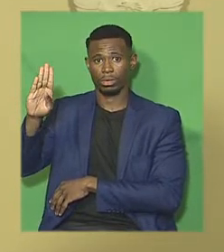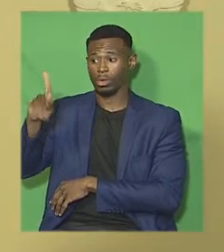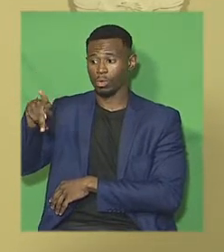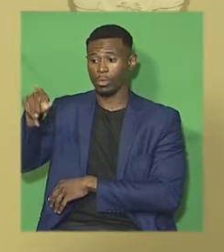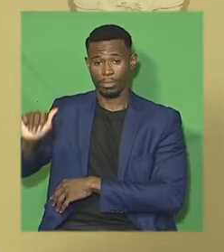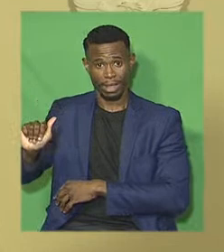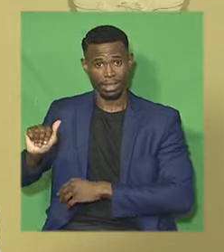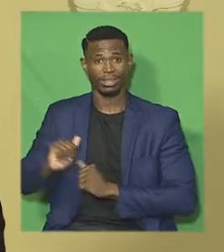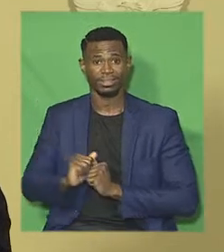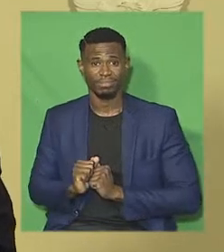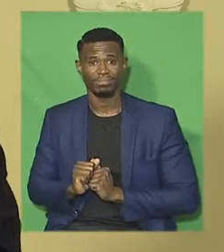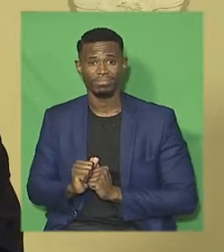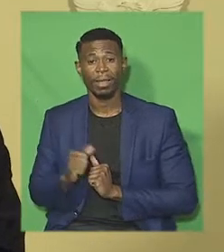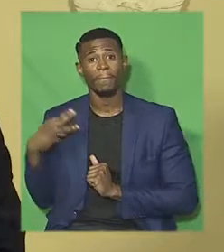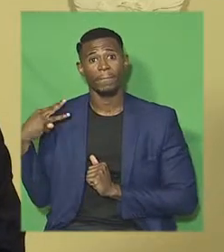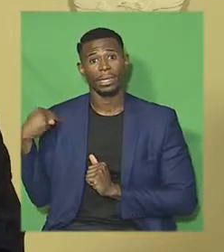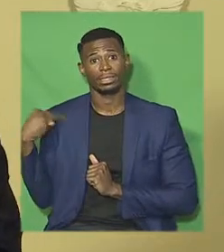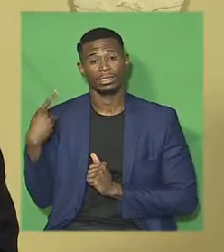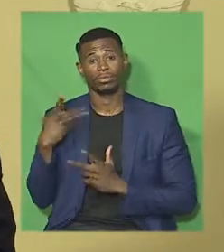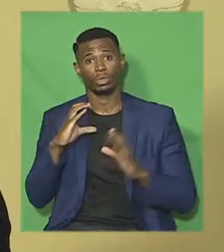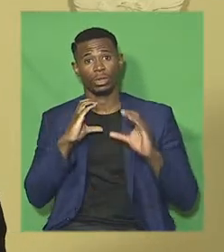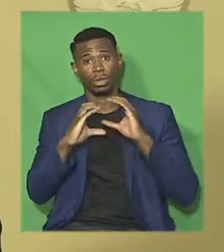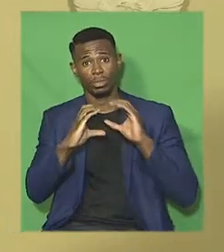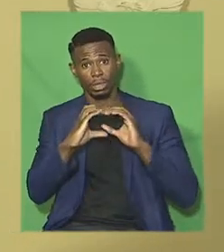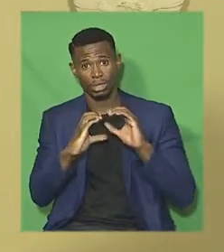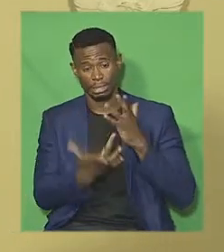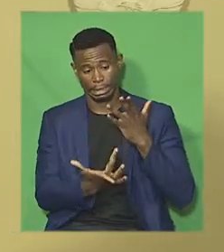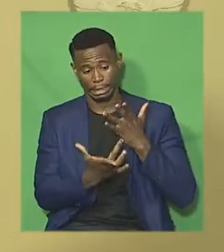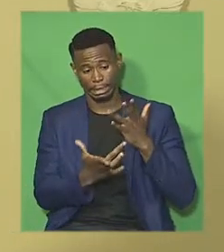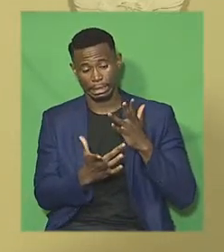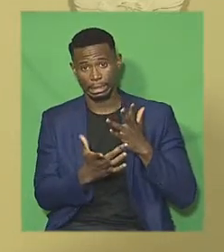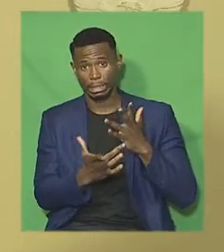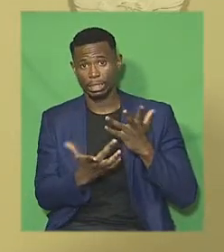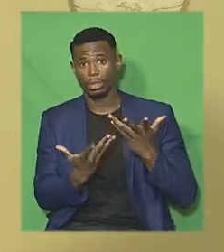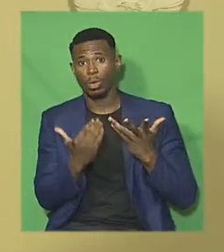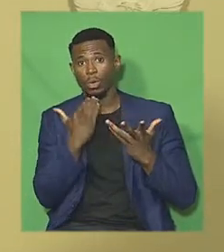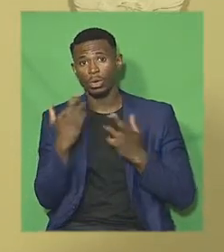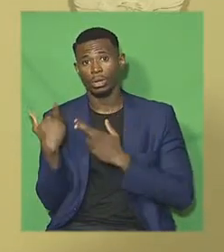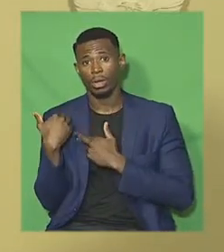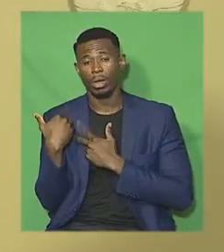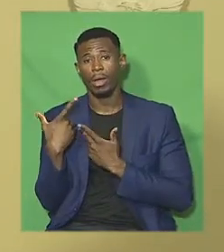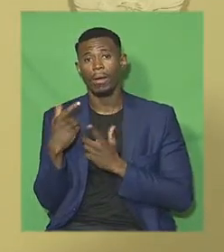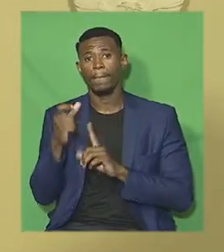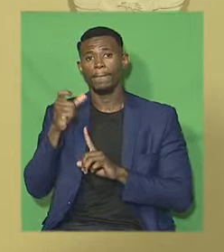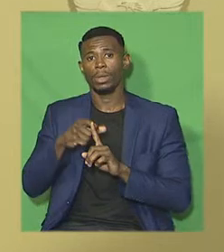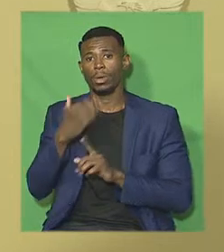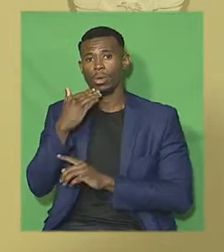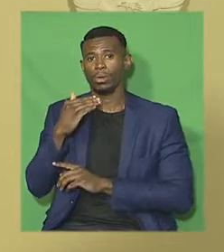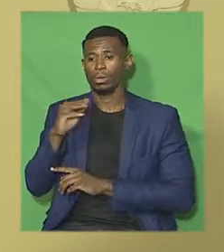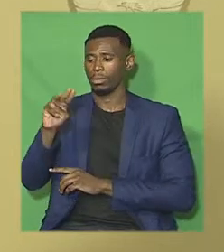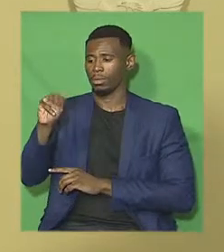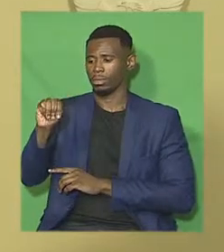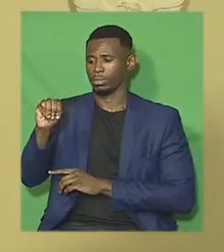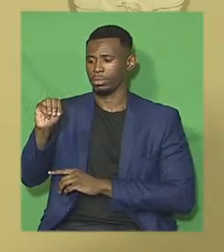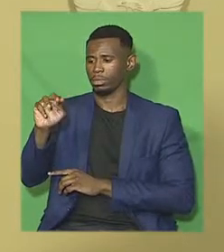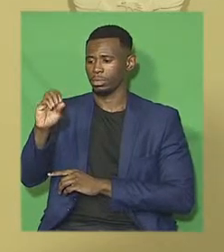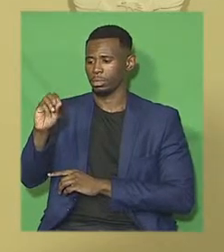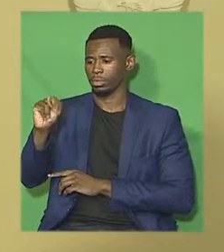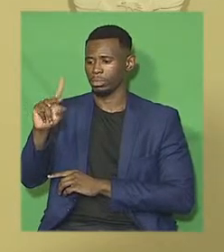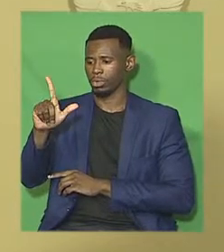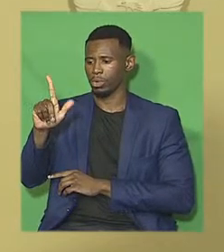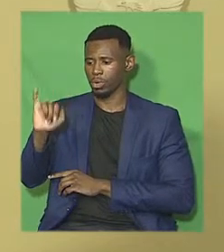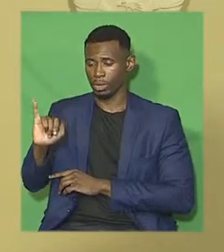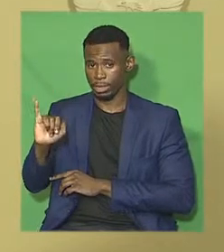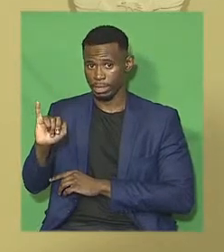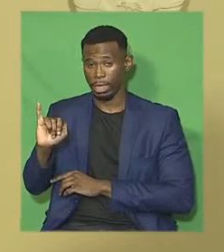Minister of Communications and Digital Technologies will be Mr. Mondli Gungubele. Minister